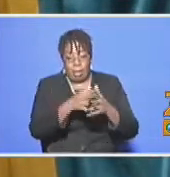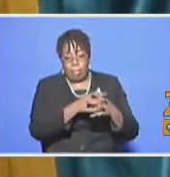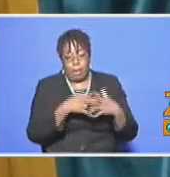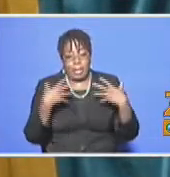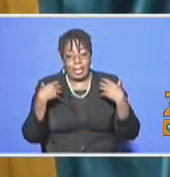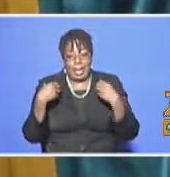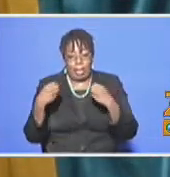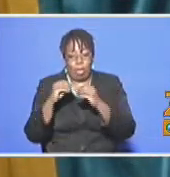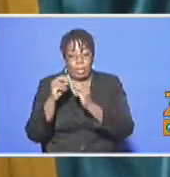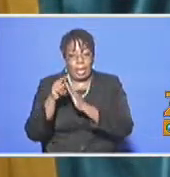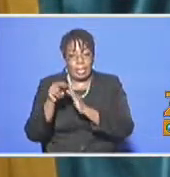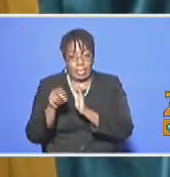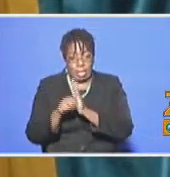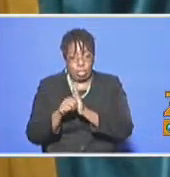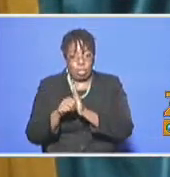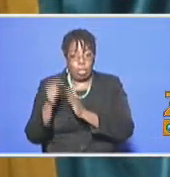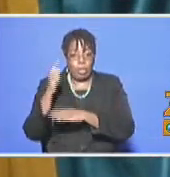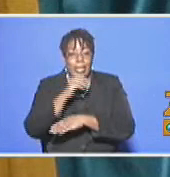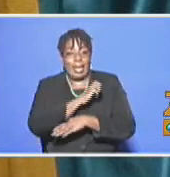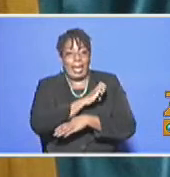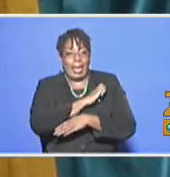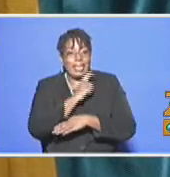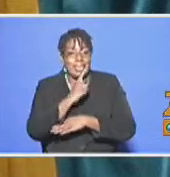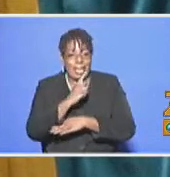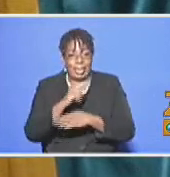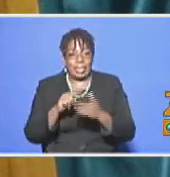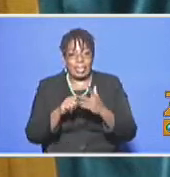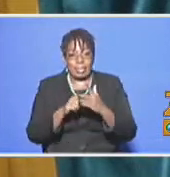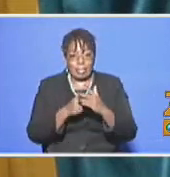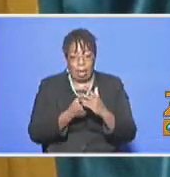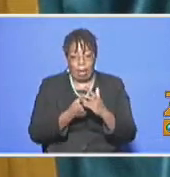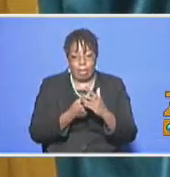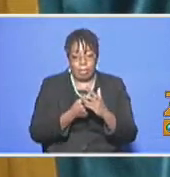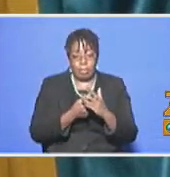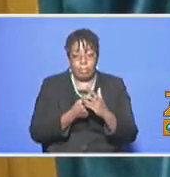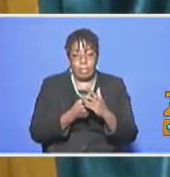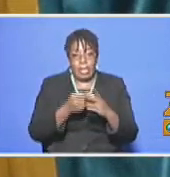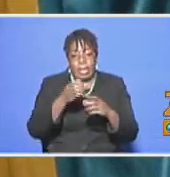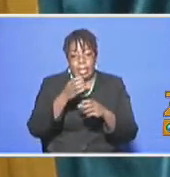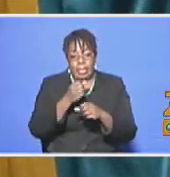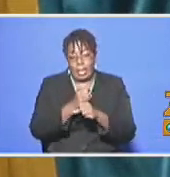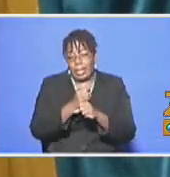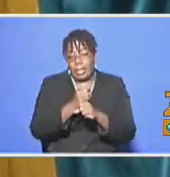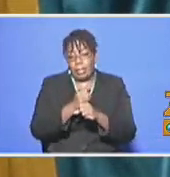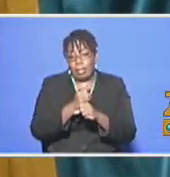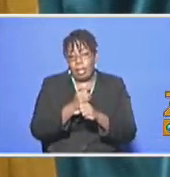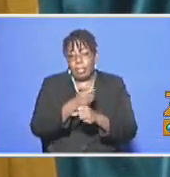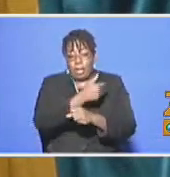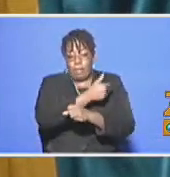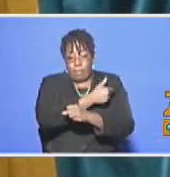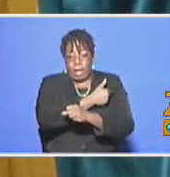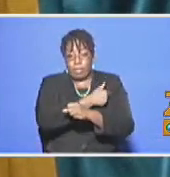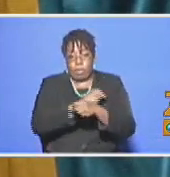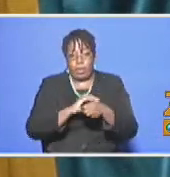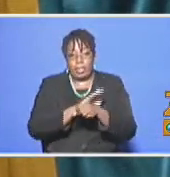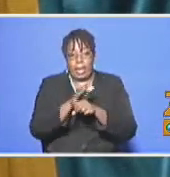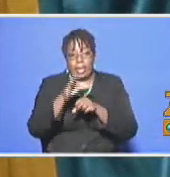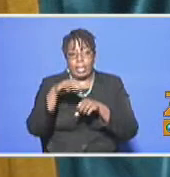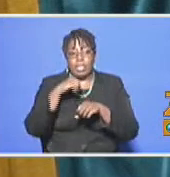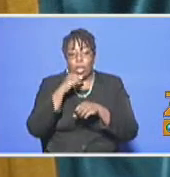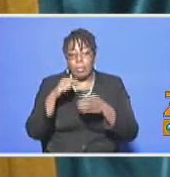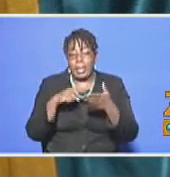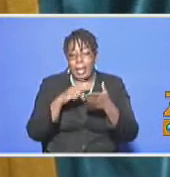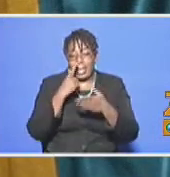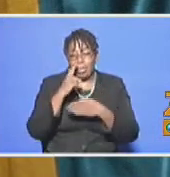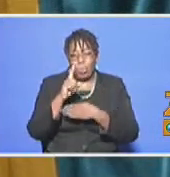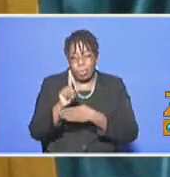Organization, Dr. Carissa Etienne, says the stark inequities in access to COVID-19 vaccines cannot be ignored